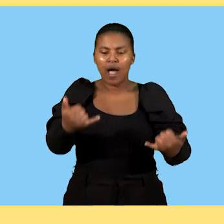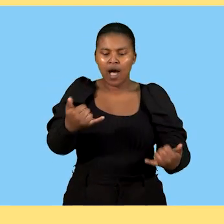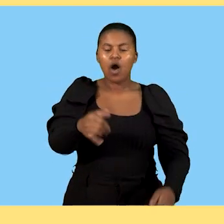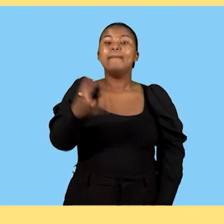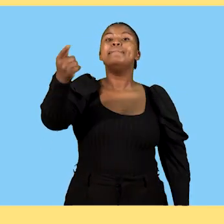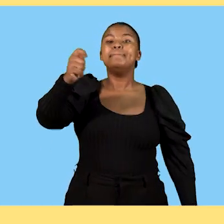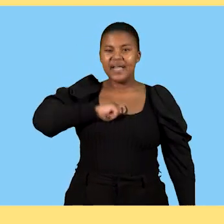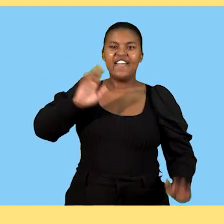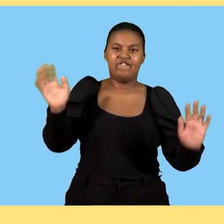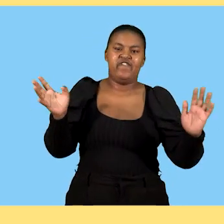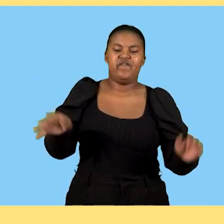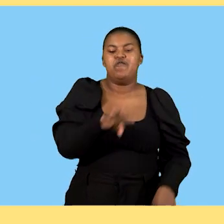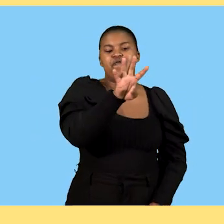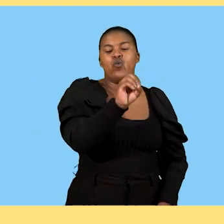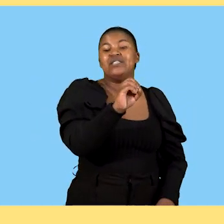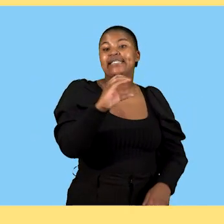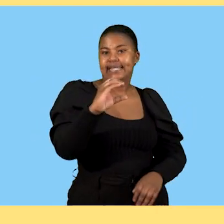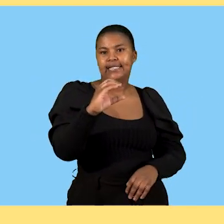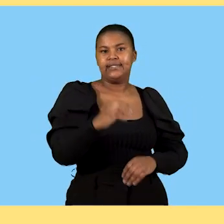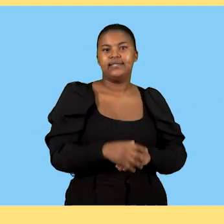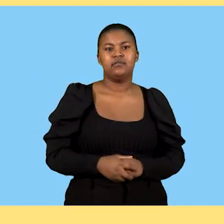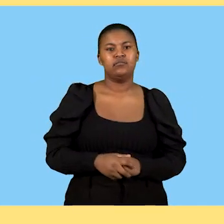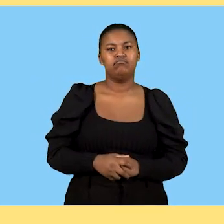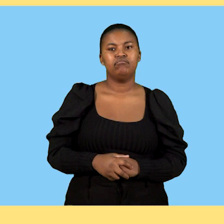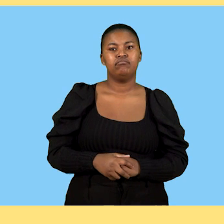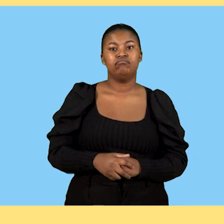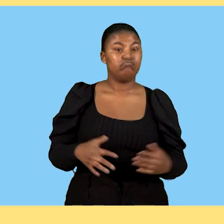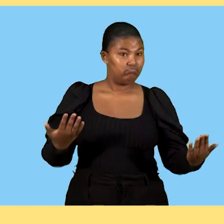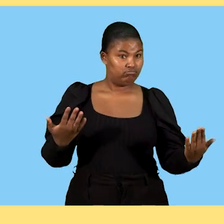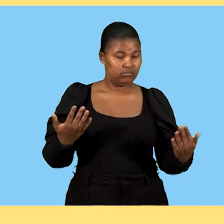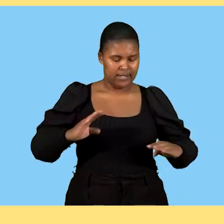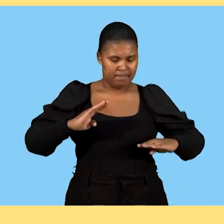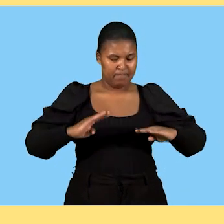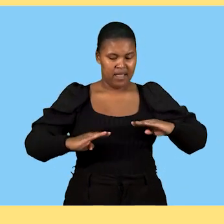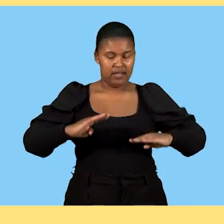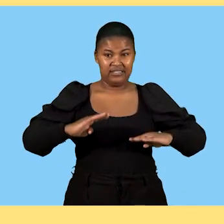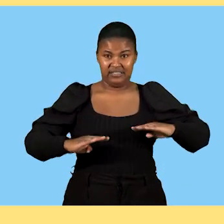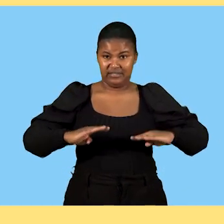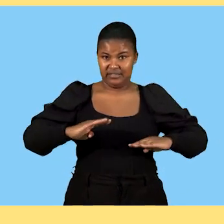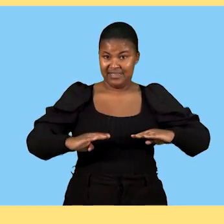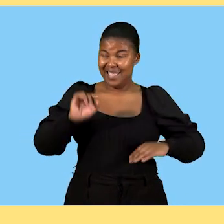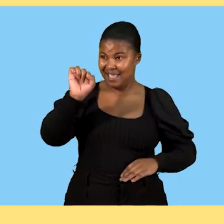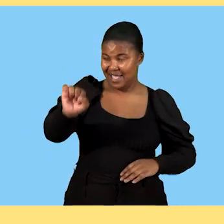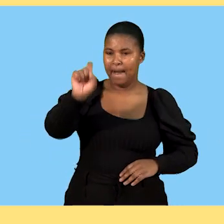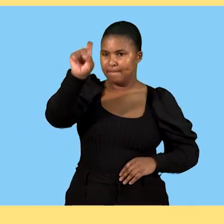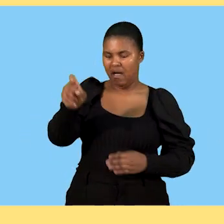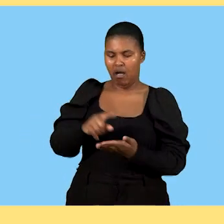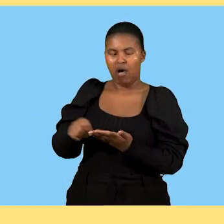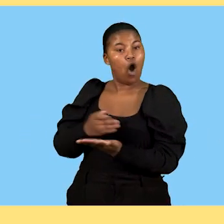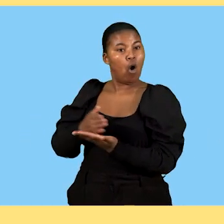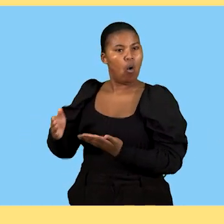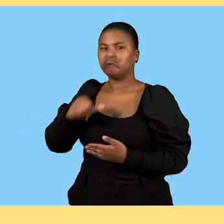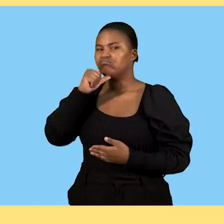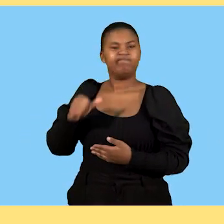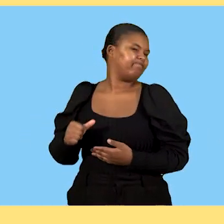us 40 cents in the rand. The balance must be written off as irrecoverable.